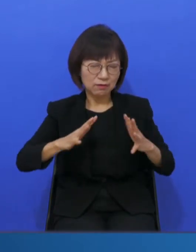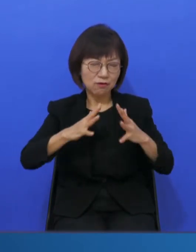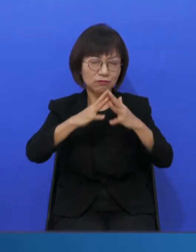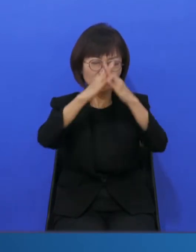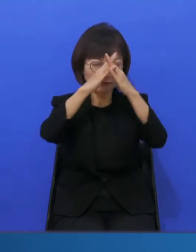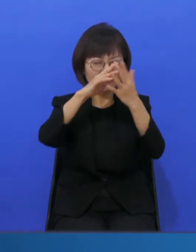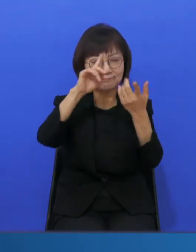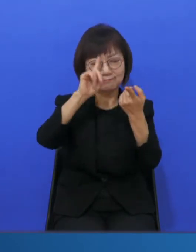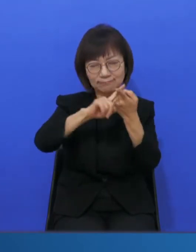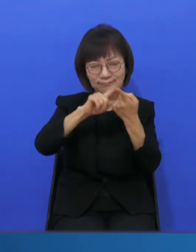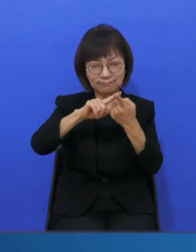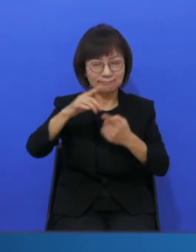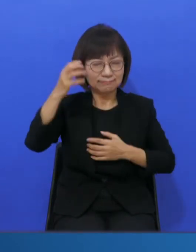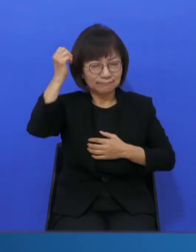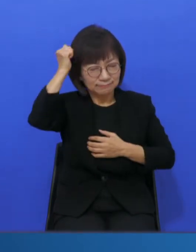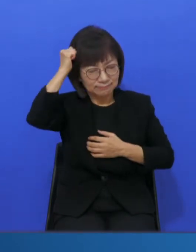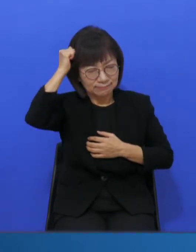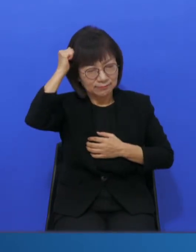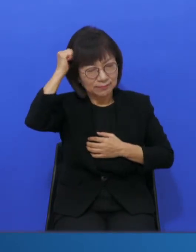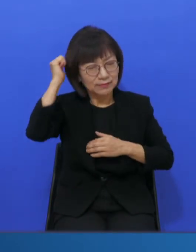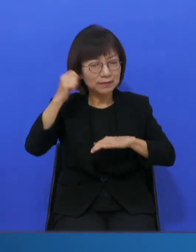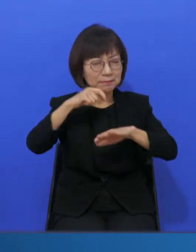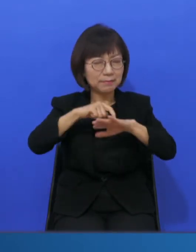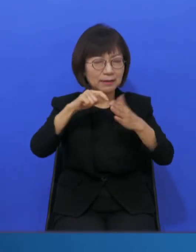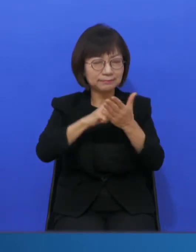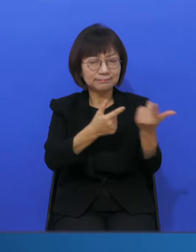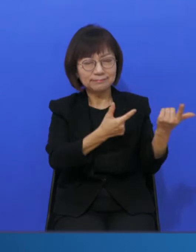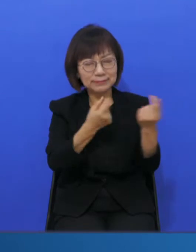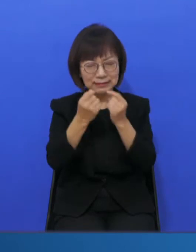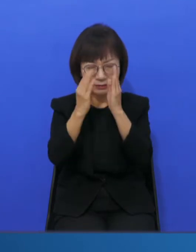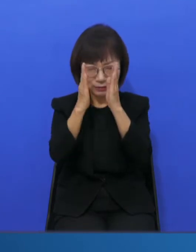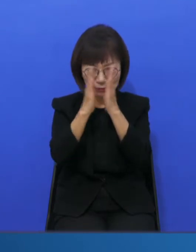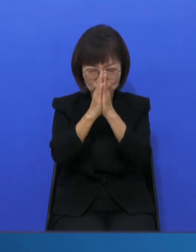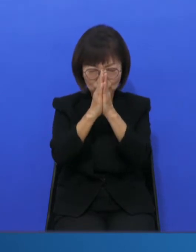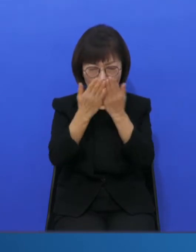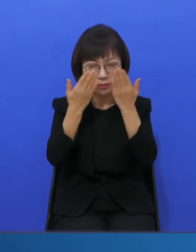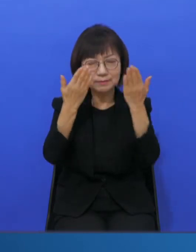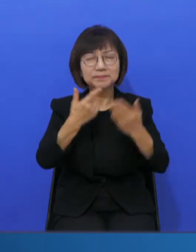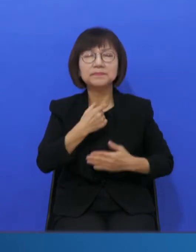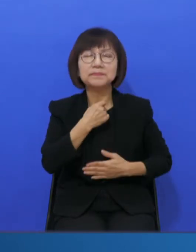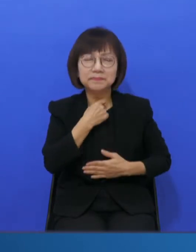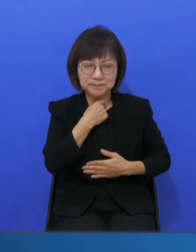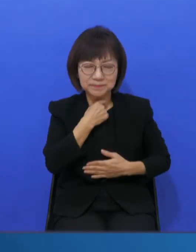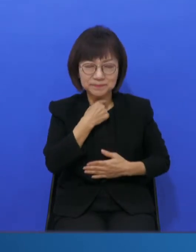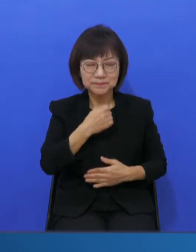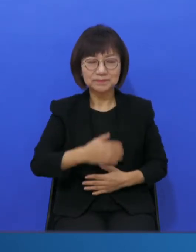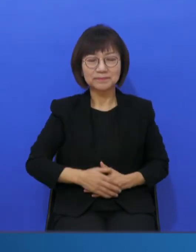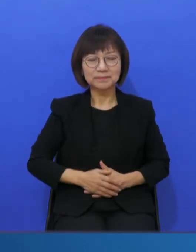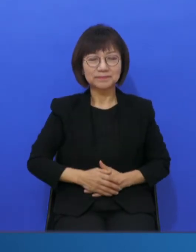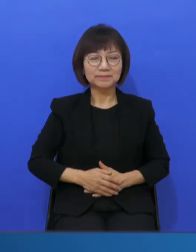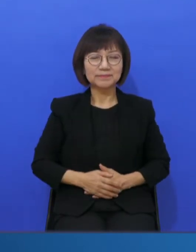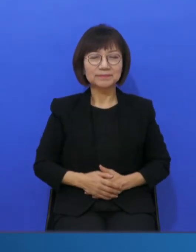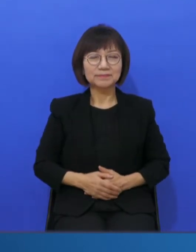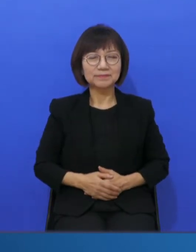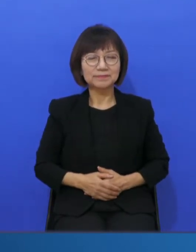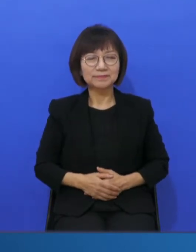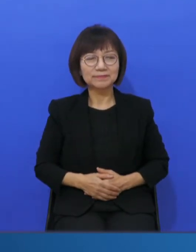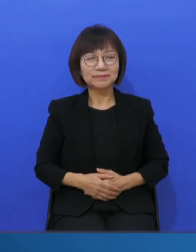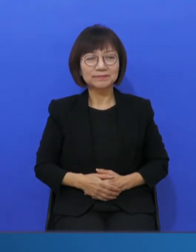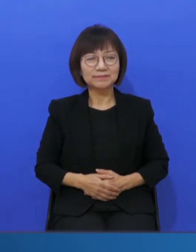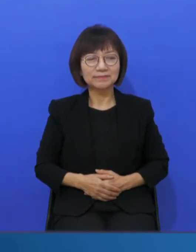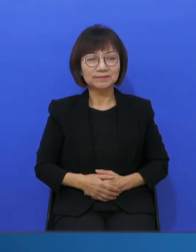by faith in your word, we are able to see the future in the heavens. Help us to take this faith and raise up the 10 million disciples and